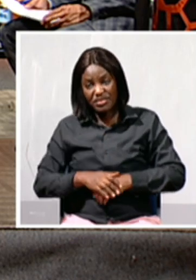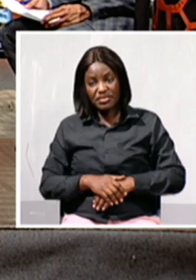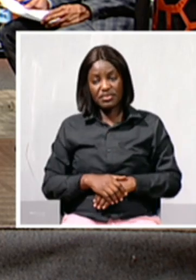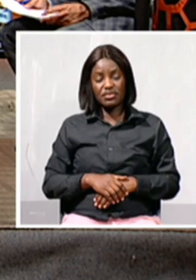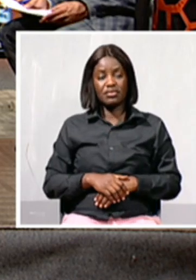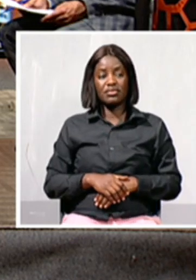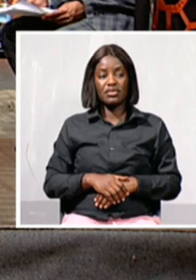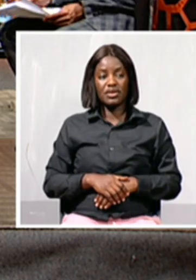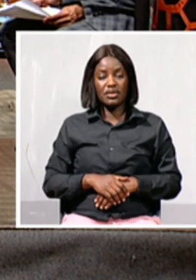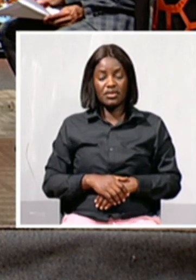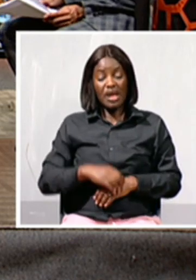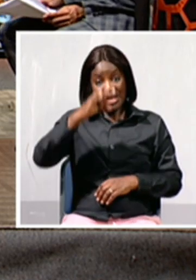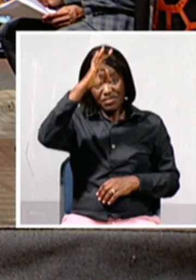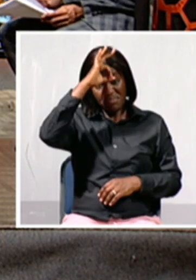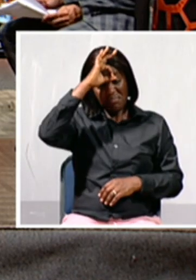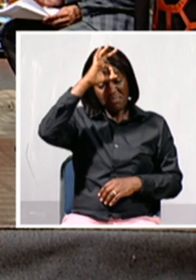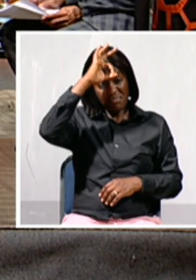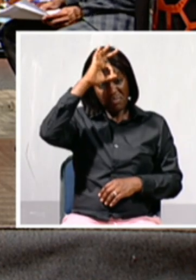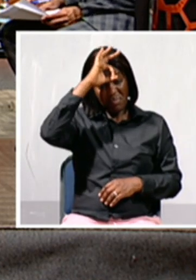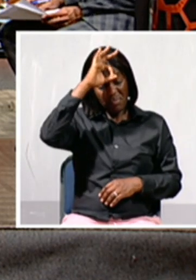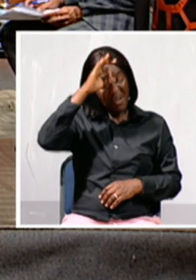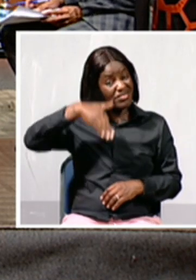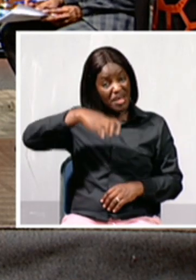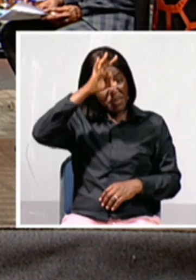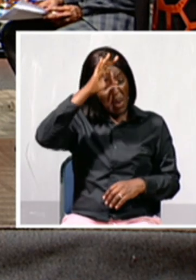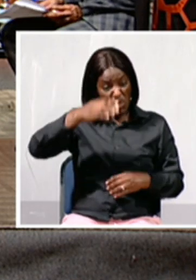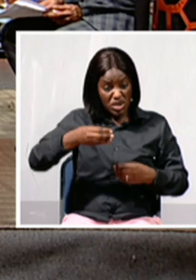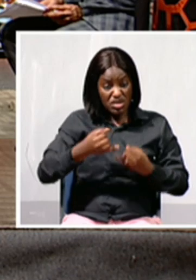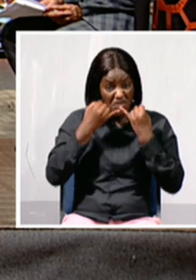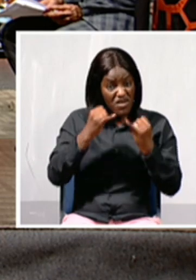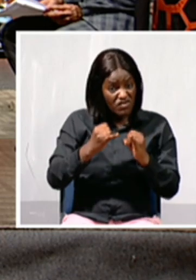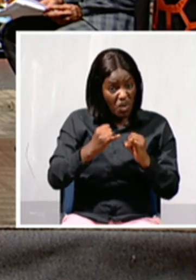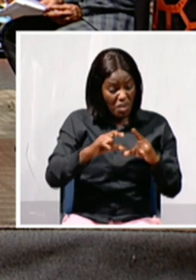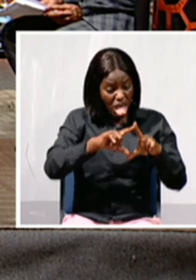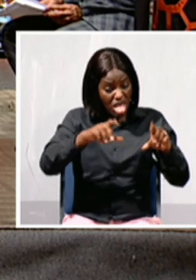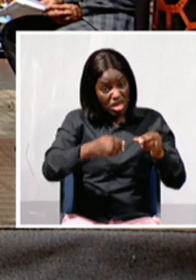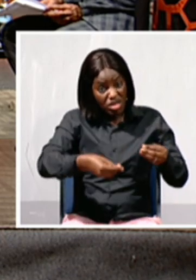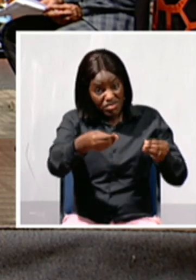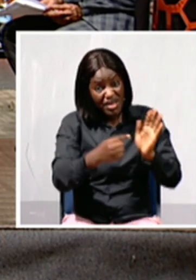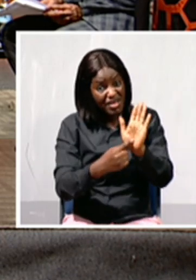Say it again. Have you presented the evidence that you claim you have to the Namibian police?